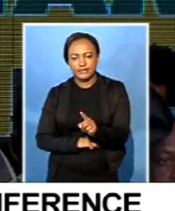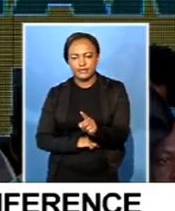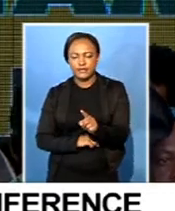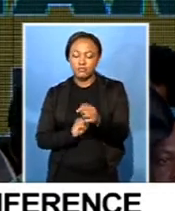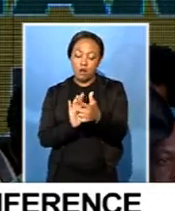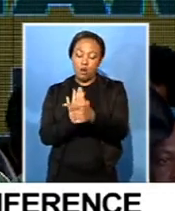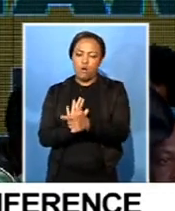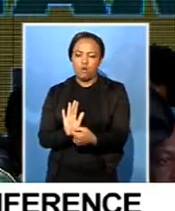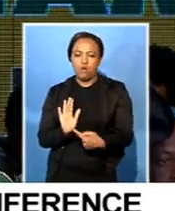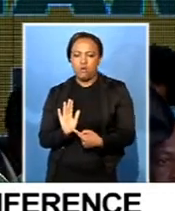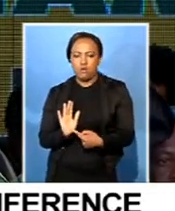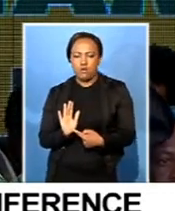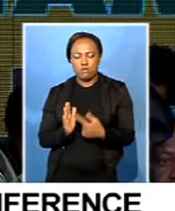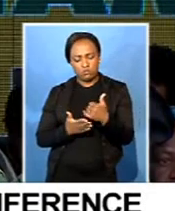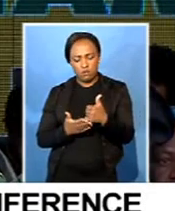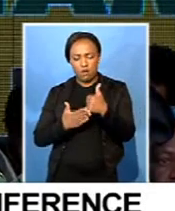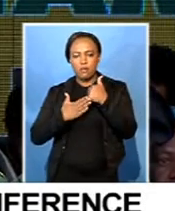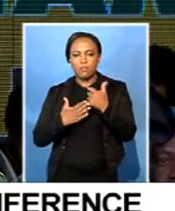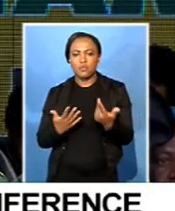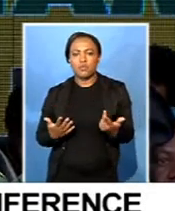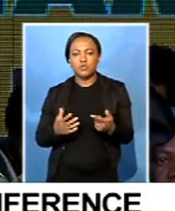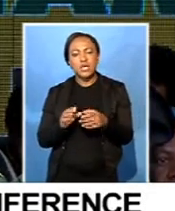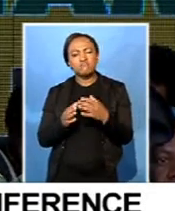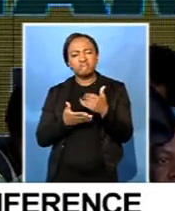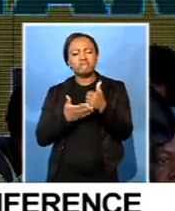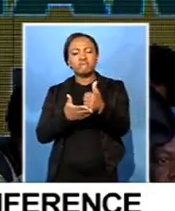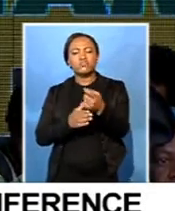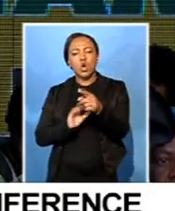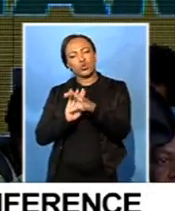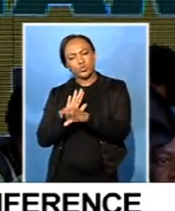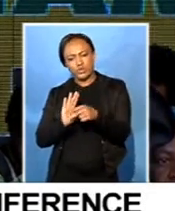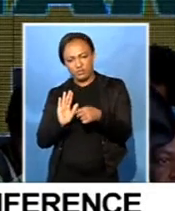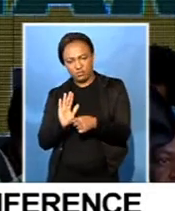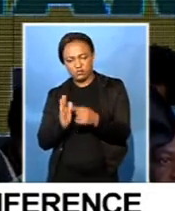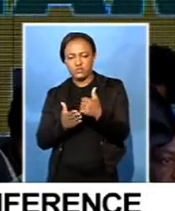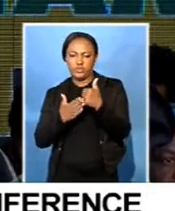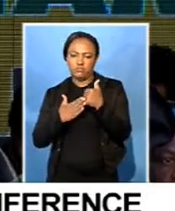of the law and the Constitution.